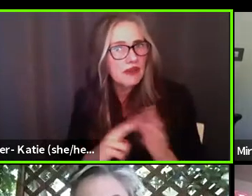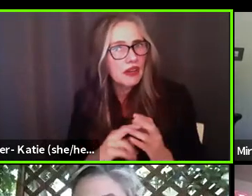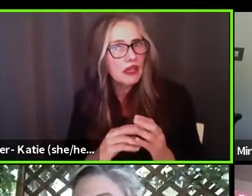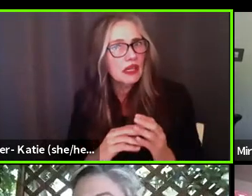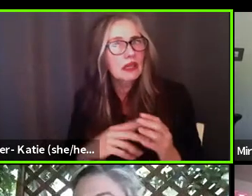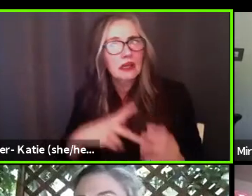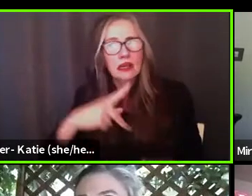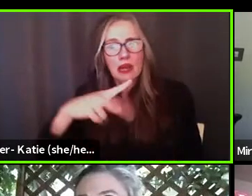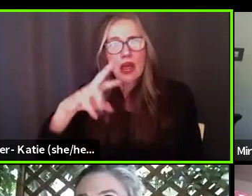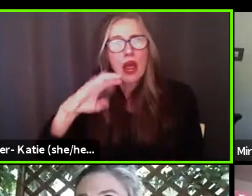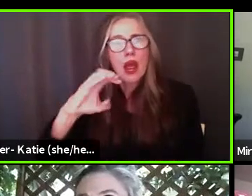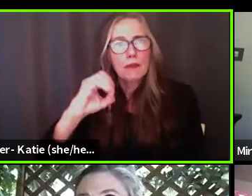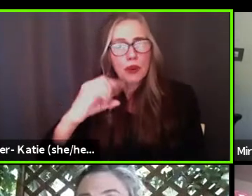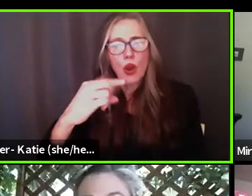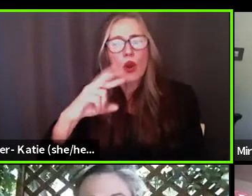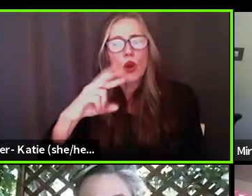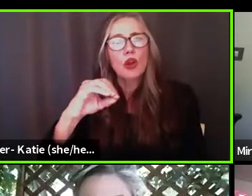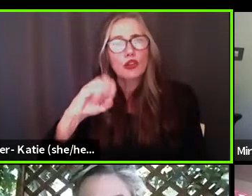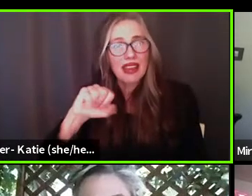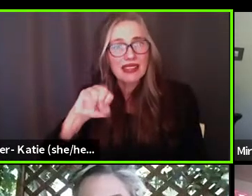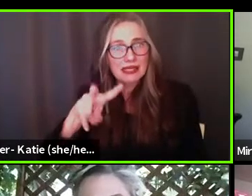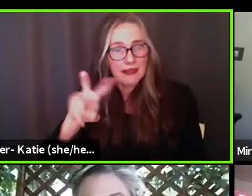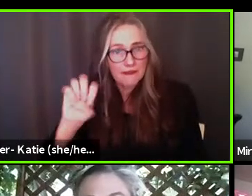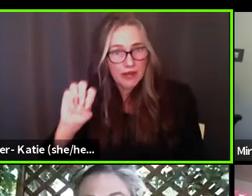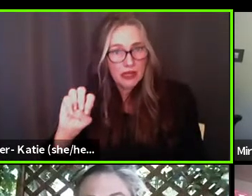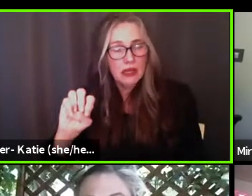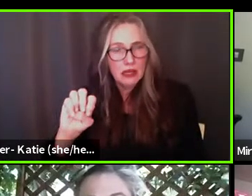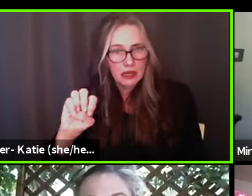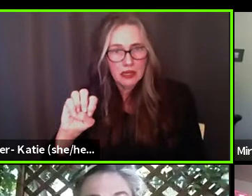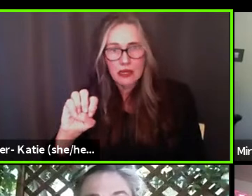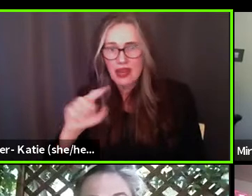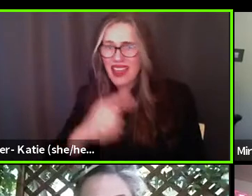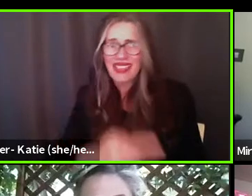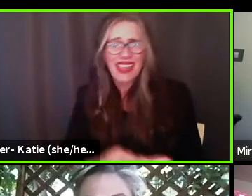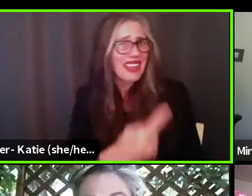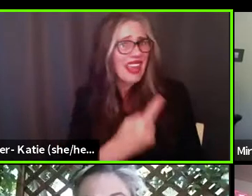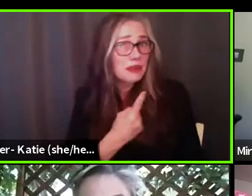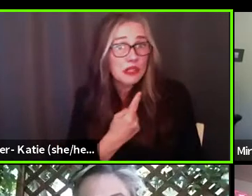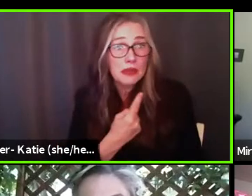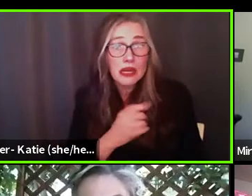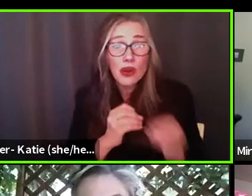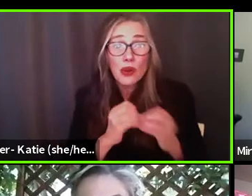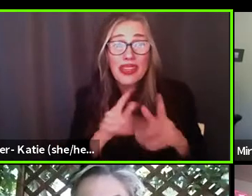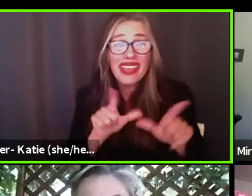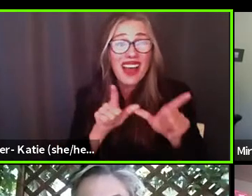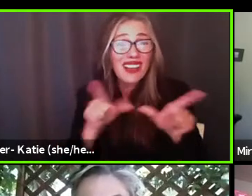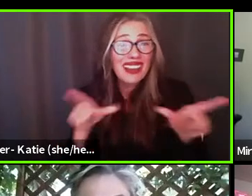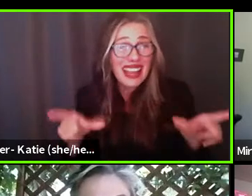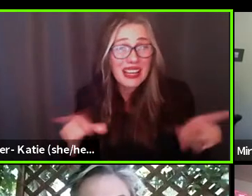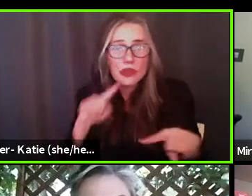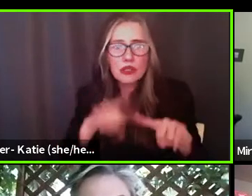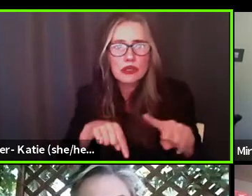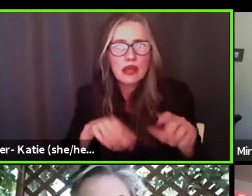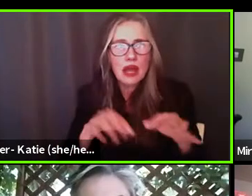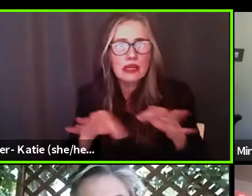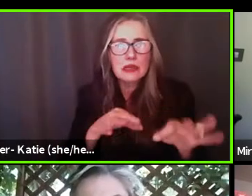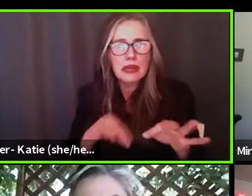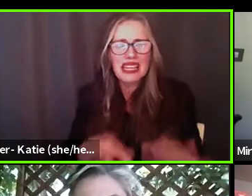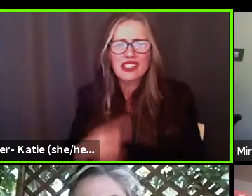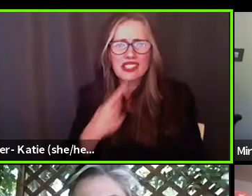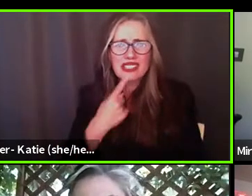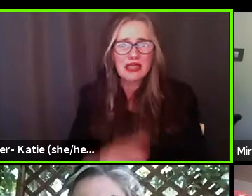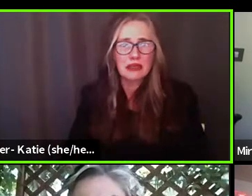circles um came to me and didn't have the language at all to explain what was wrong with it the person came to me and said you